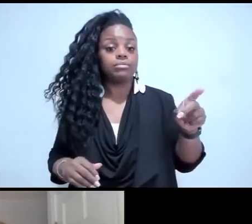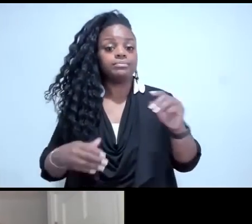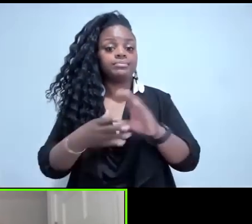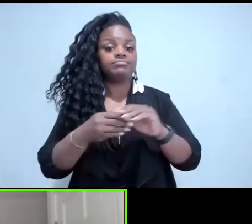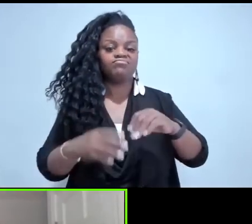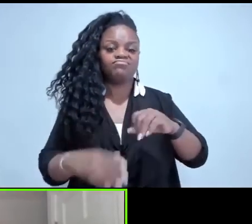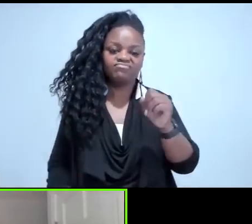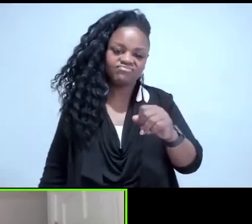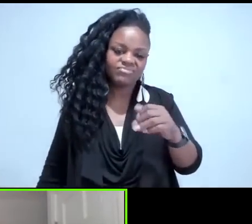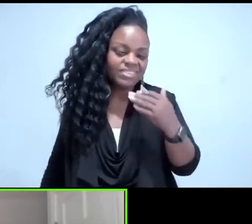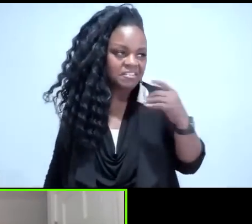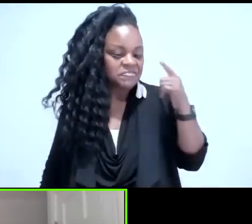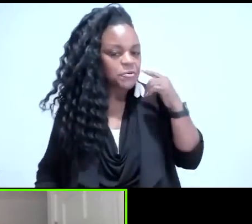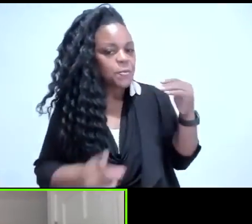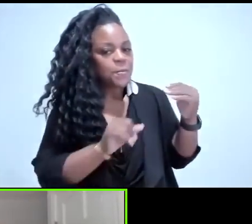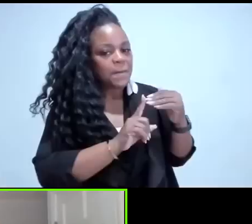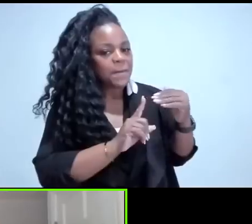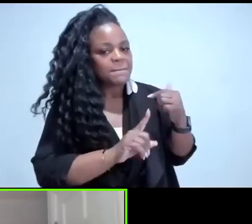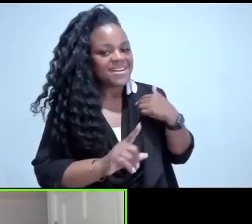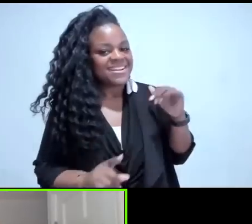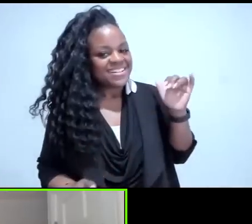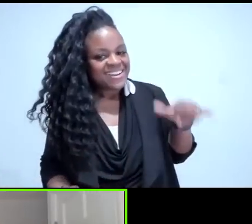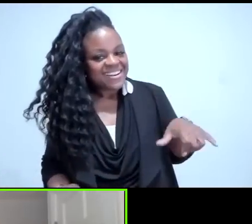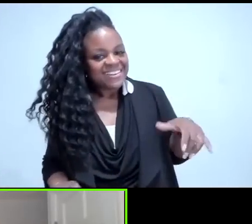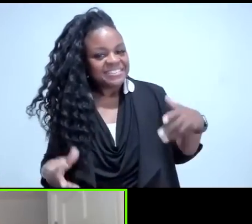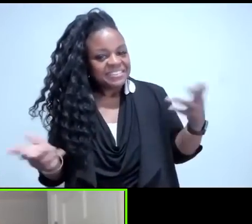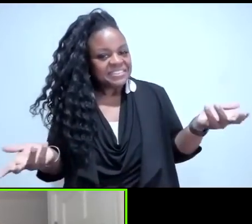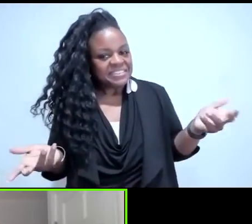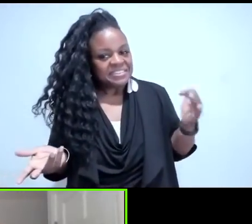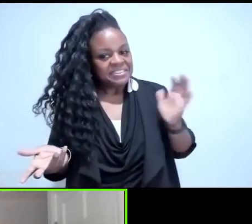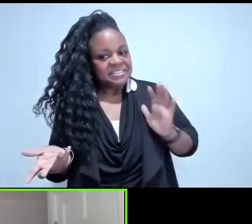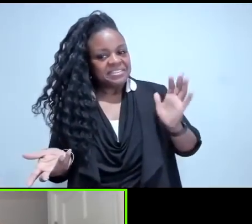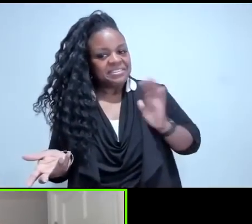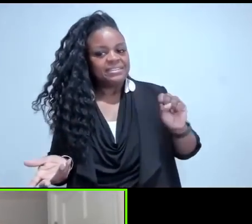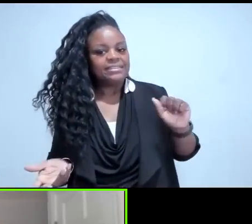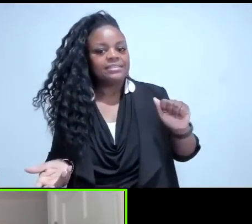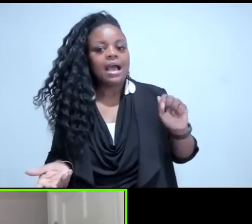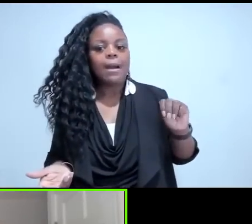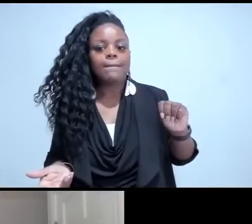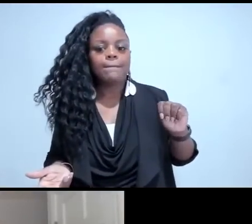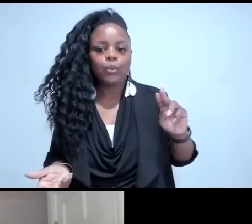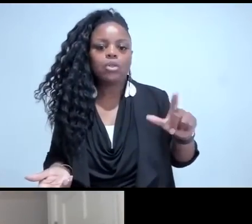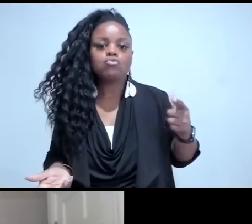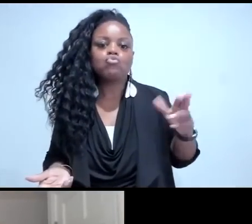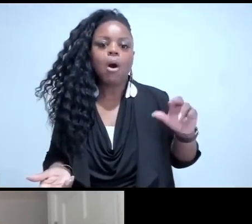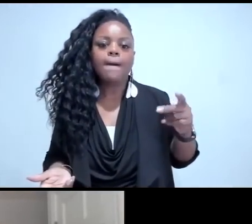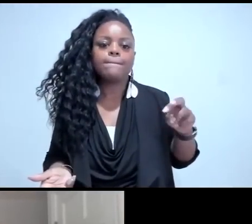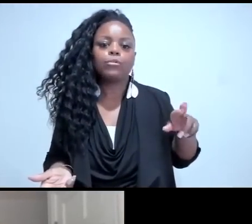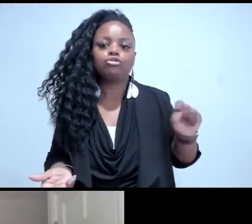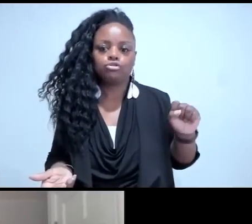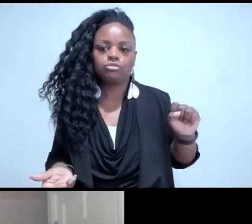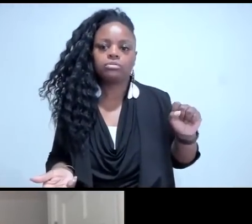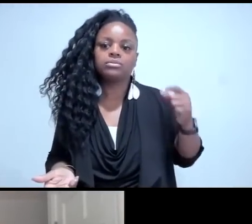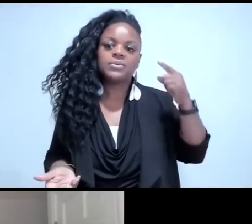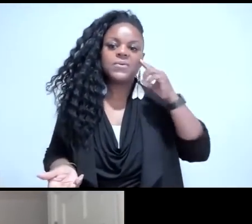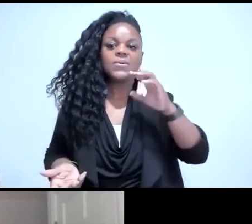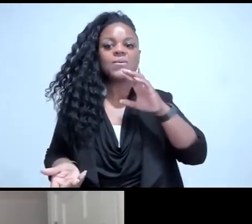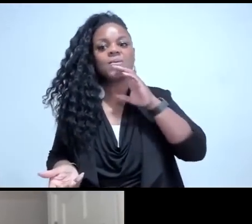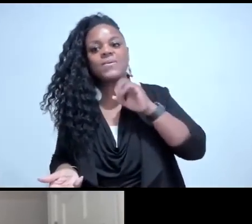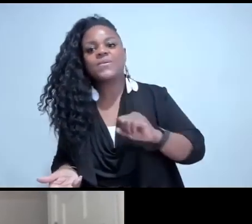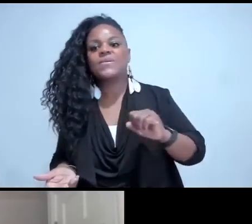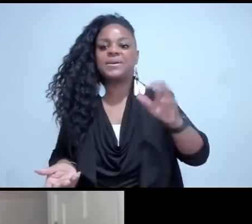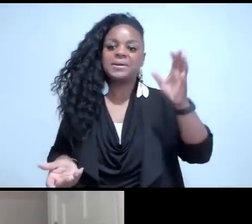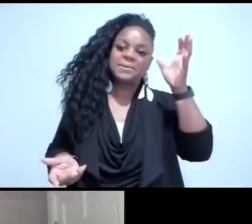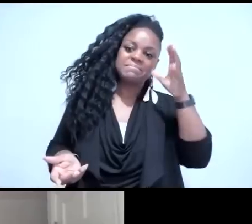that to me. We tend to think of him as the old man he was at the end, but not all. The old man and the old guard. Well, it was